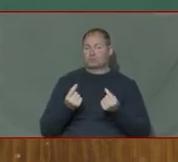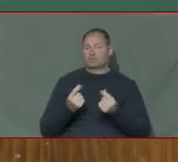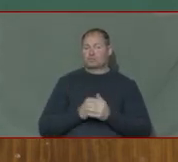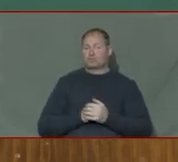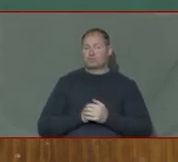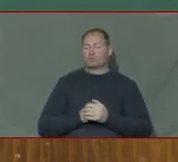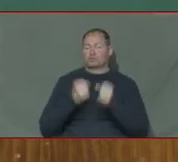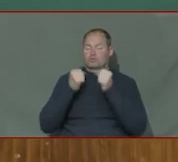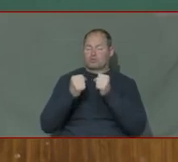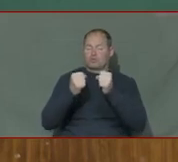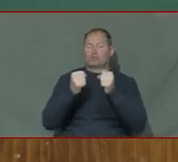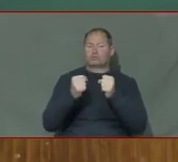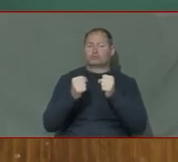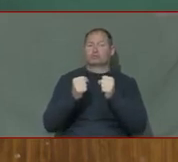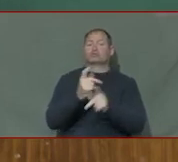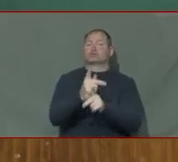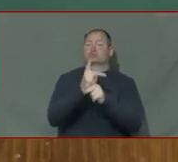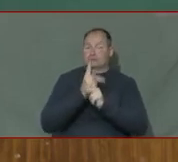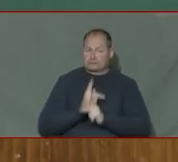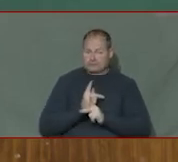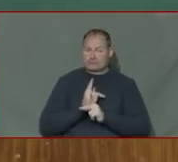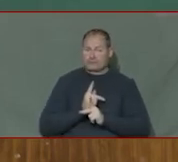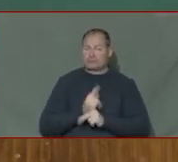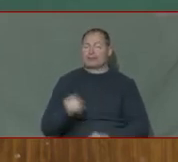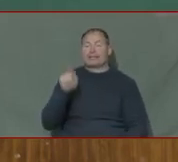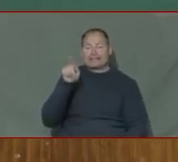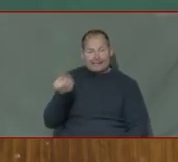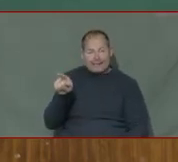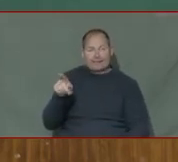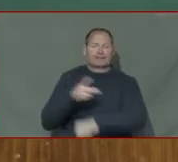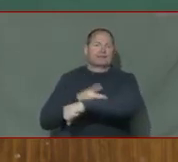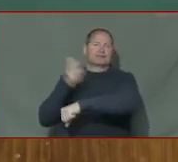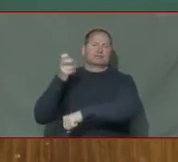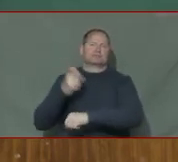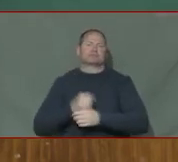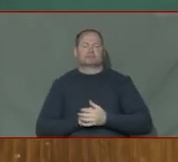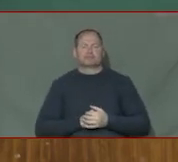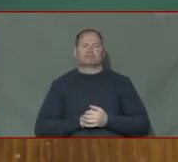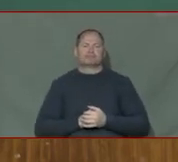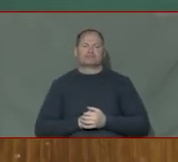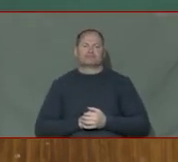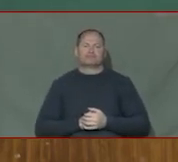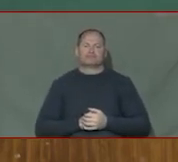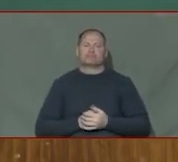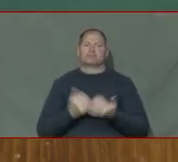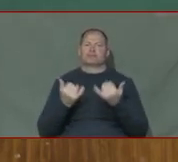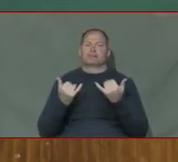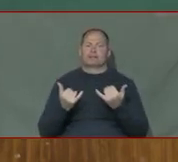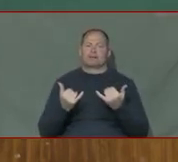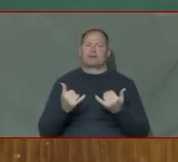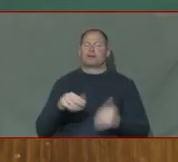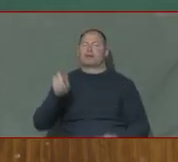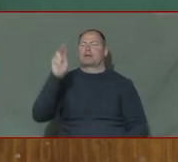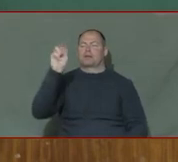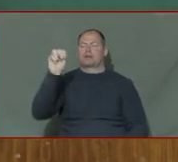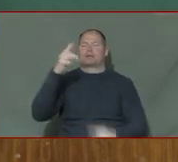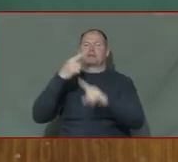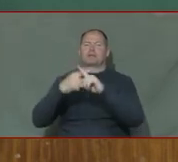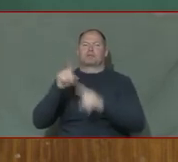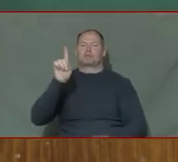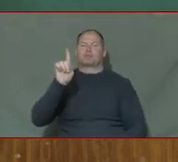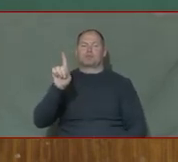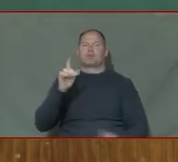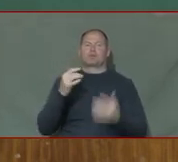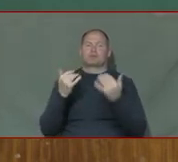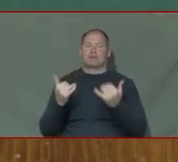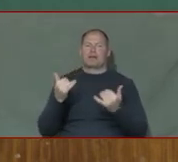the constant and you differentiate that, correct? So then it is n times 1, which is n, keep x, subtract 1